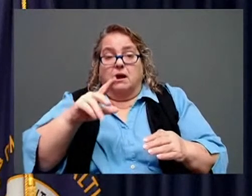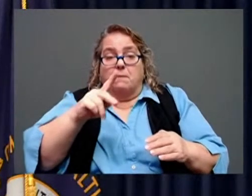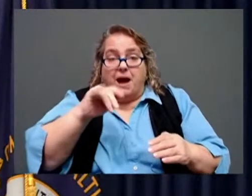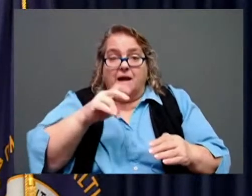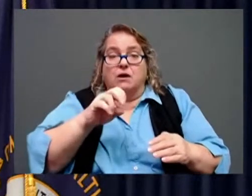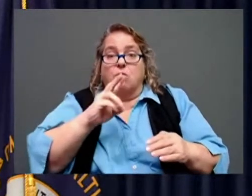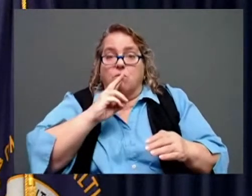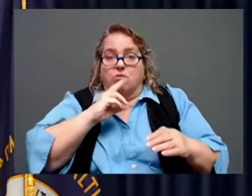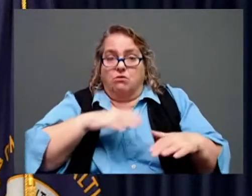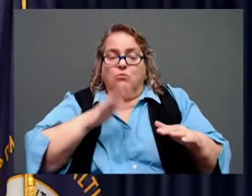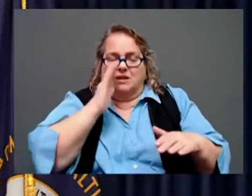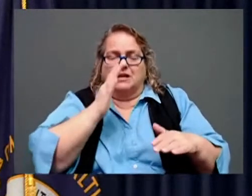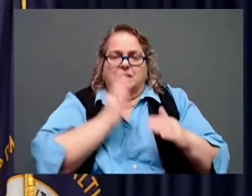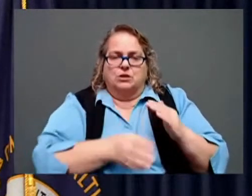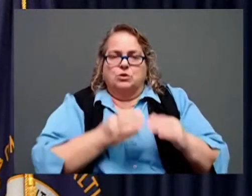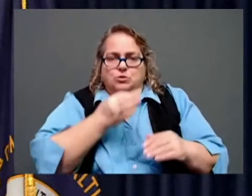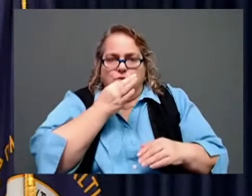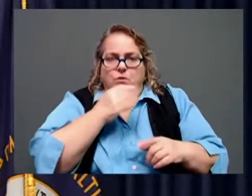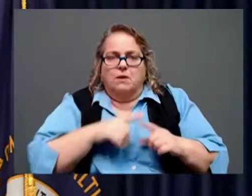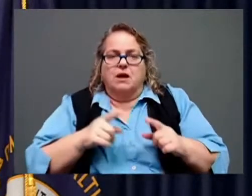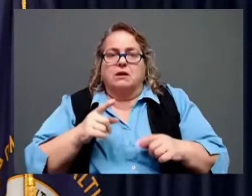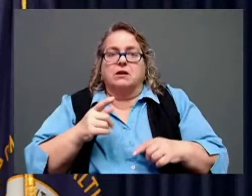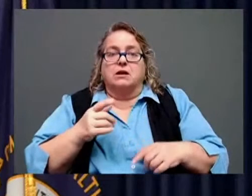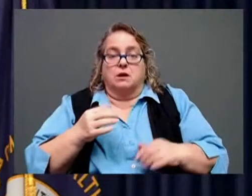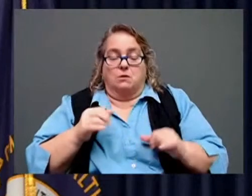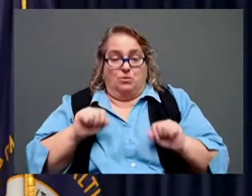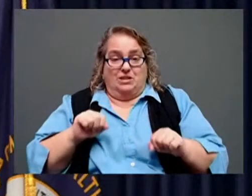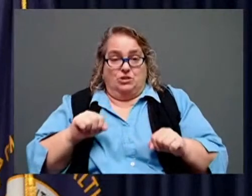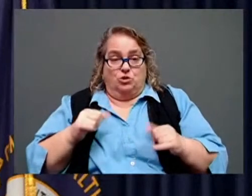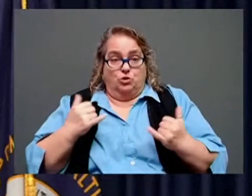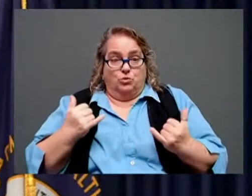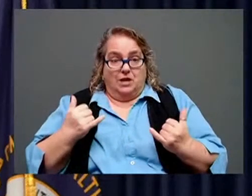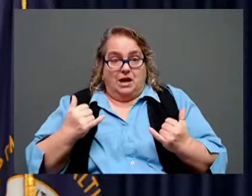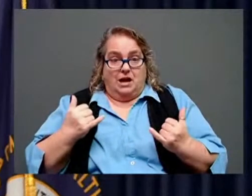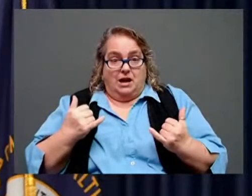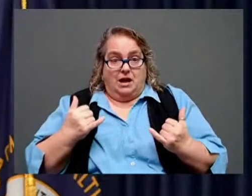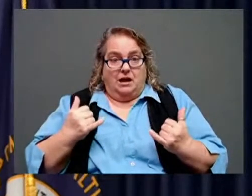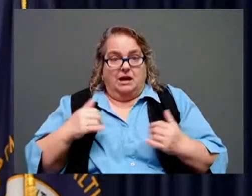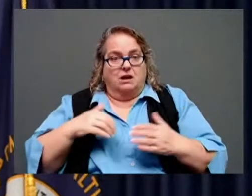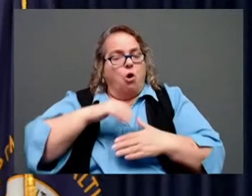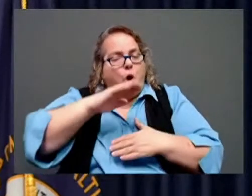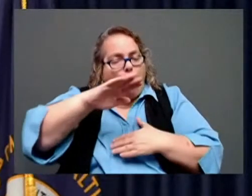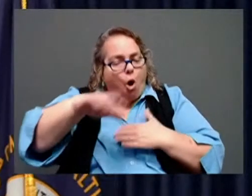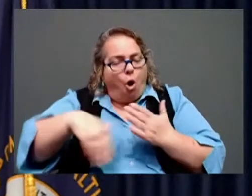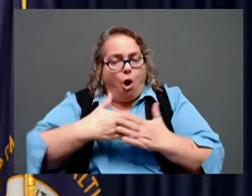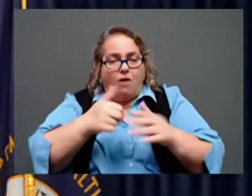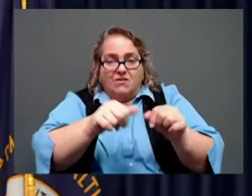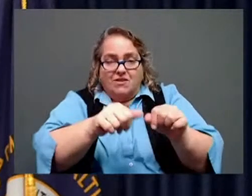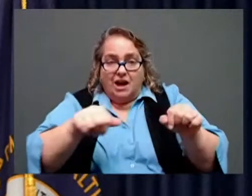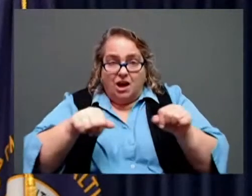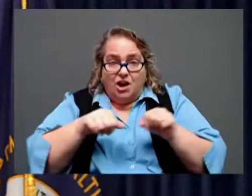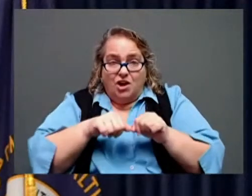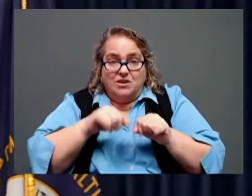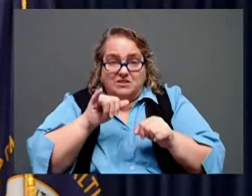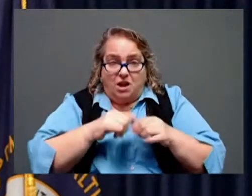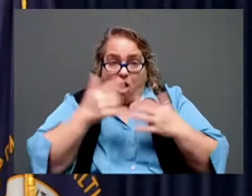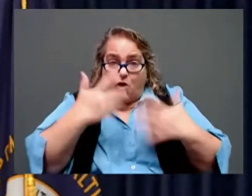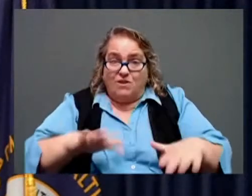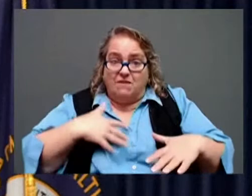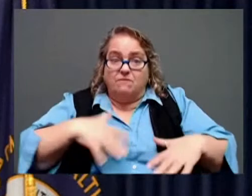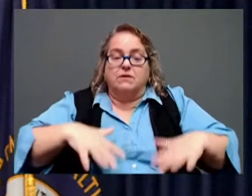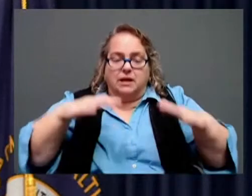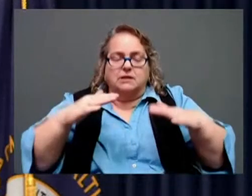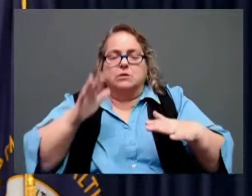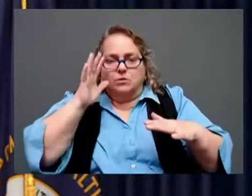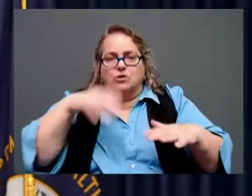severe storm potential today in all of the impacted areas. That is just not right. Most risk